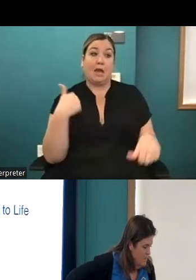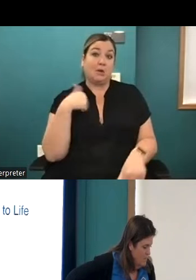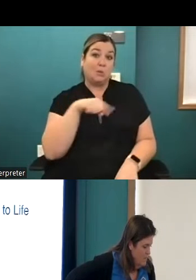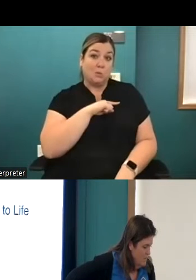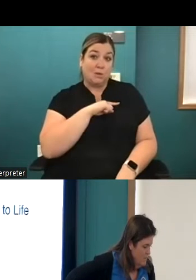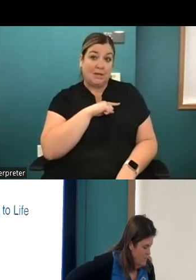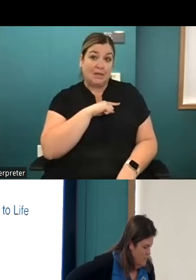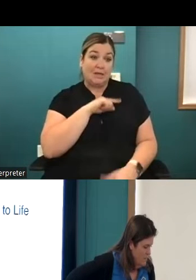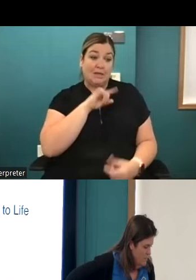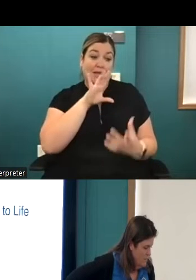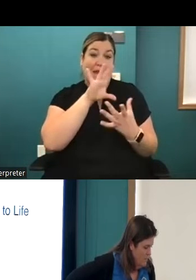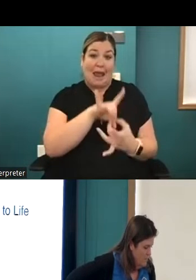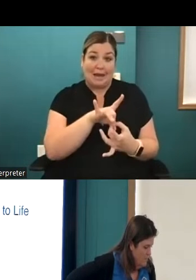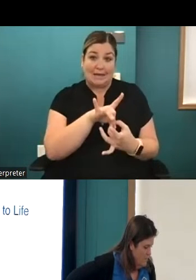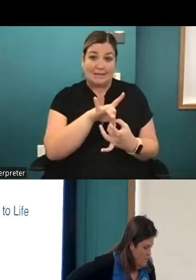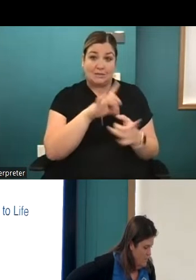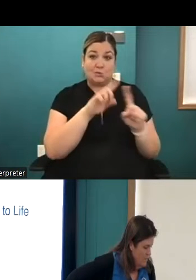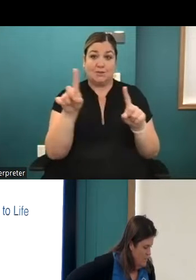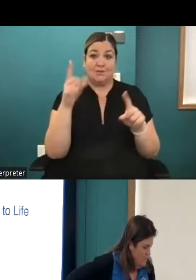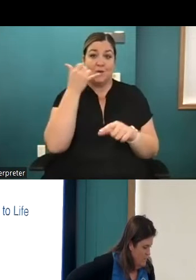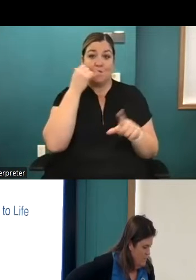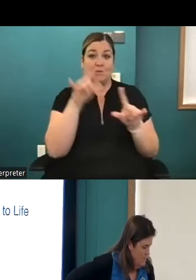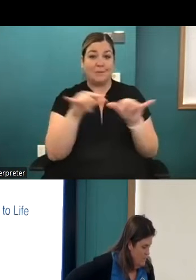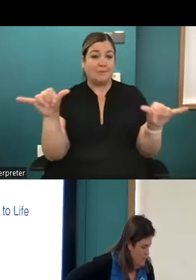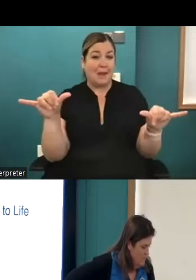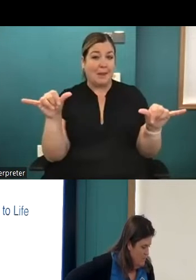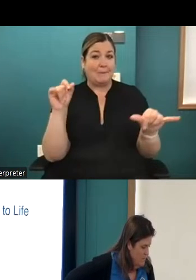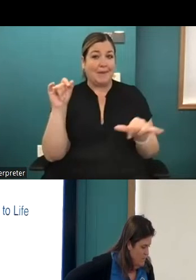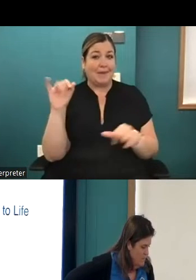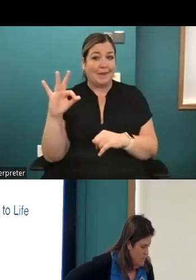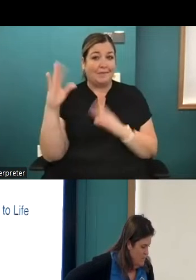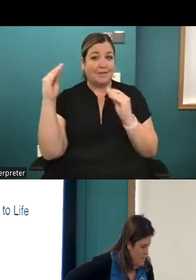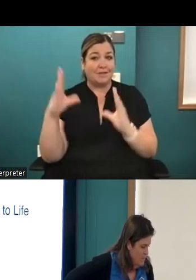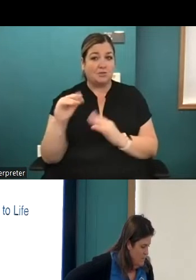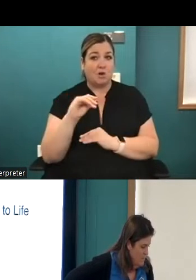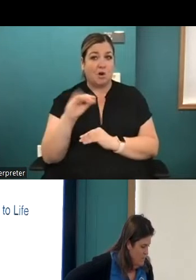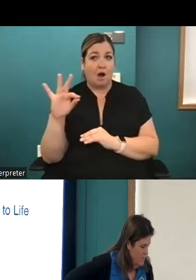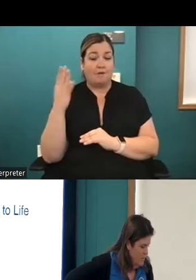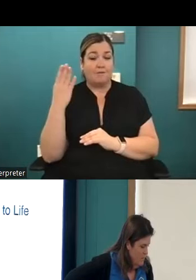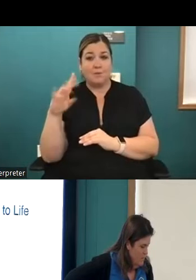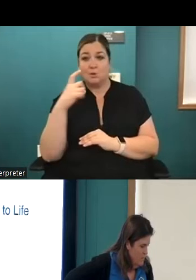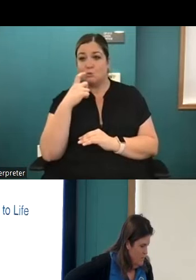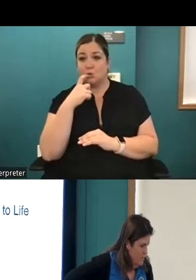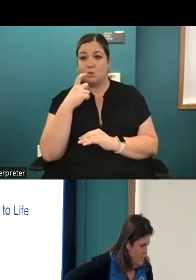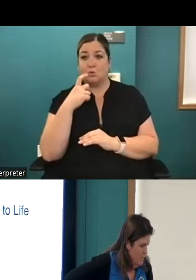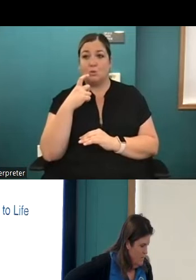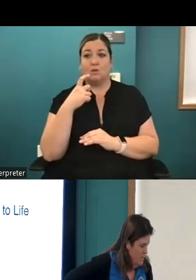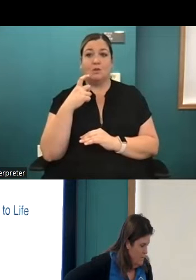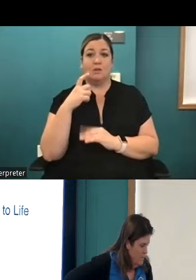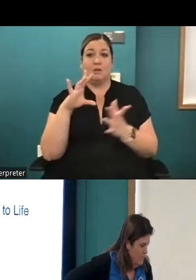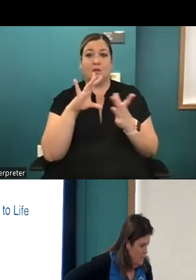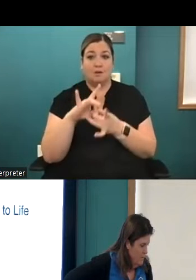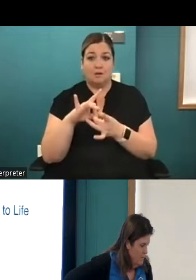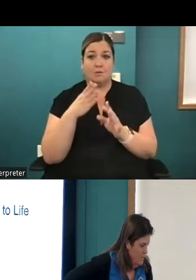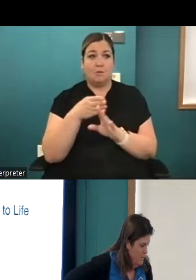they be connected to two different phones at the same time as long as the teacher turns off the Bluetooth connection before attaching